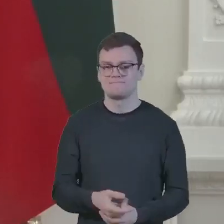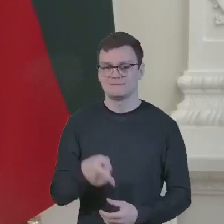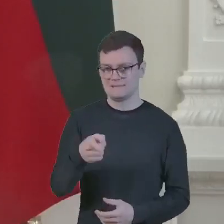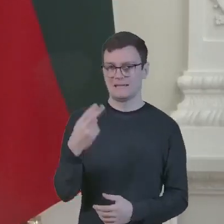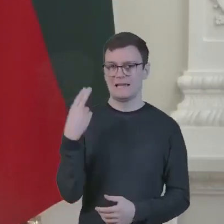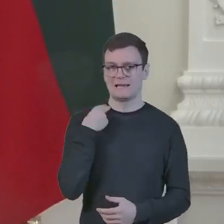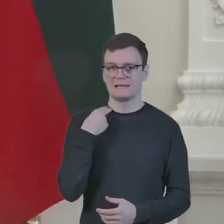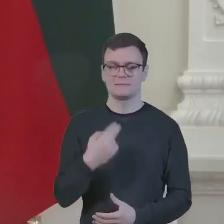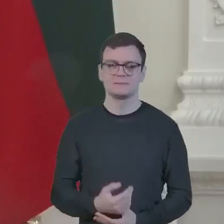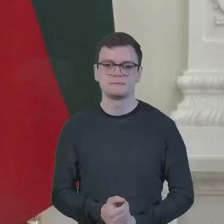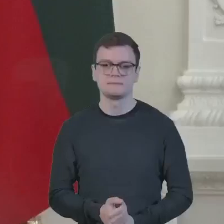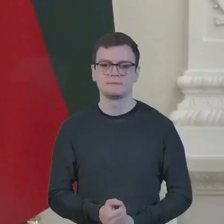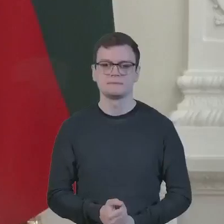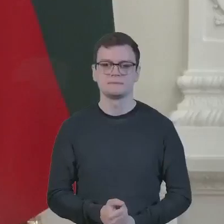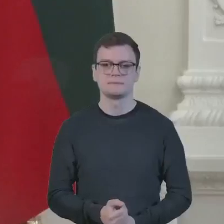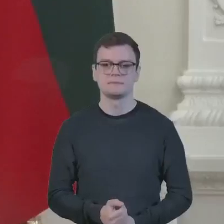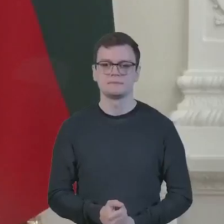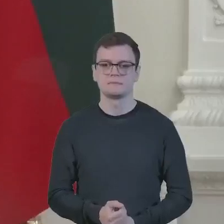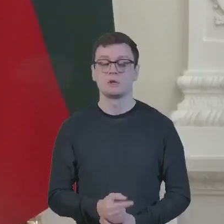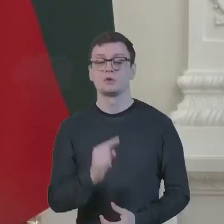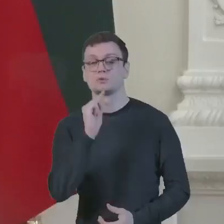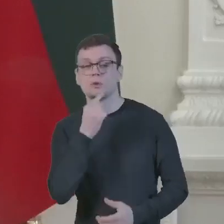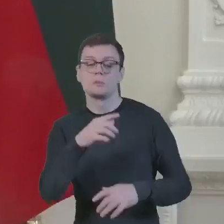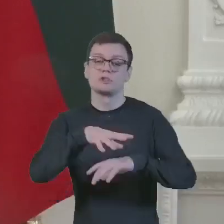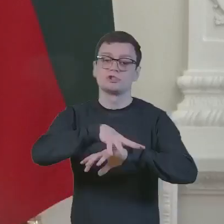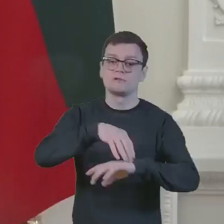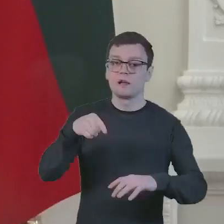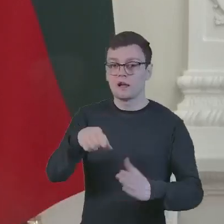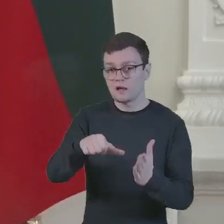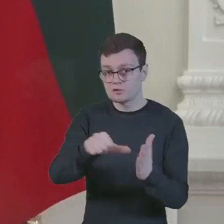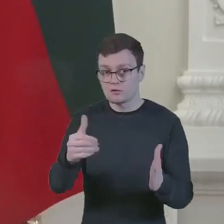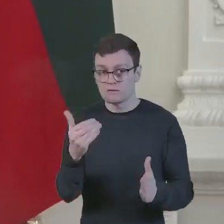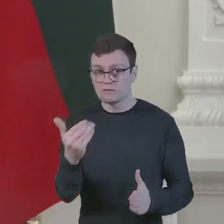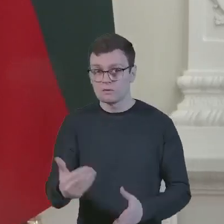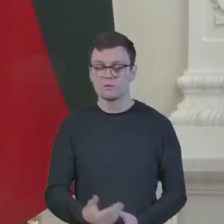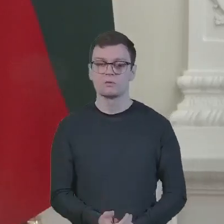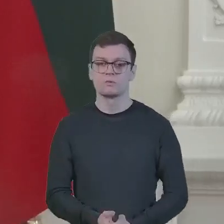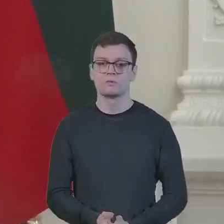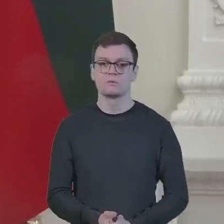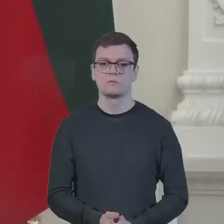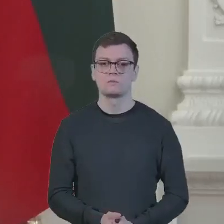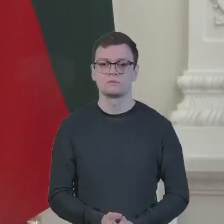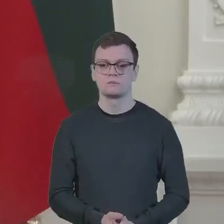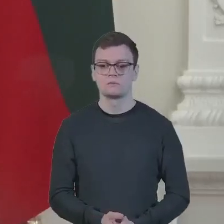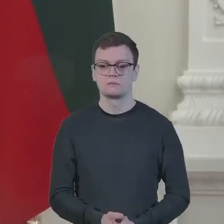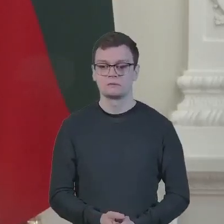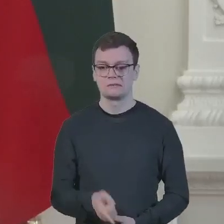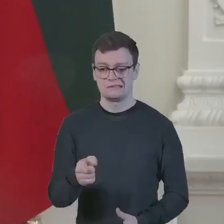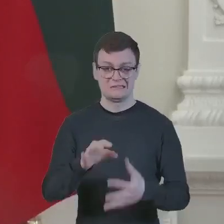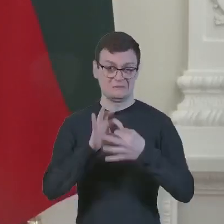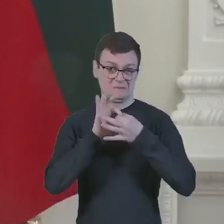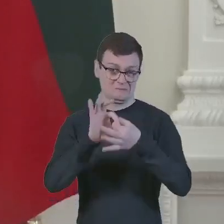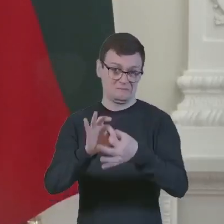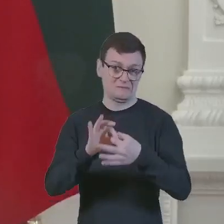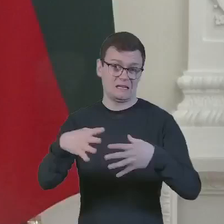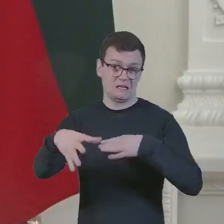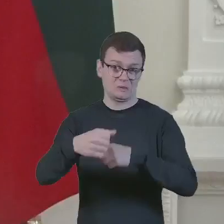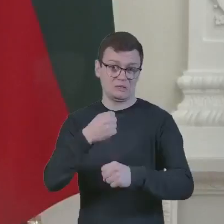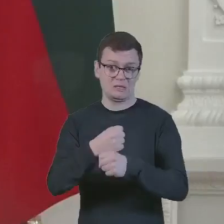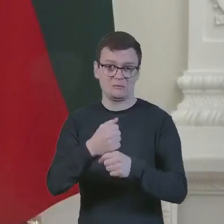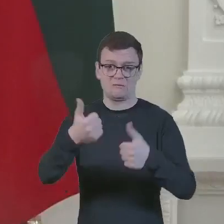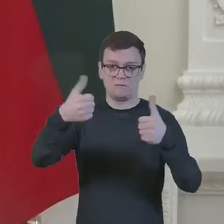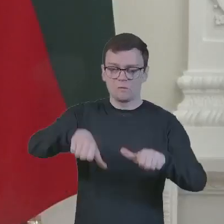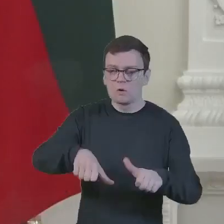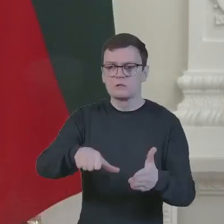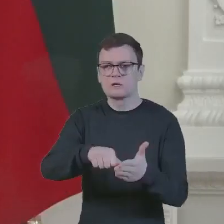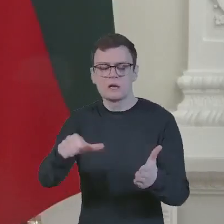in the JEF format. Finland and Sweden are partners